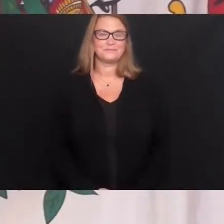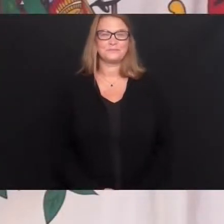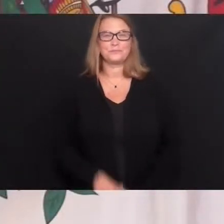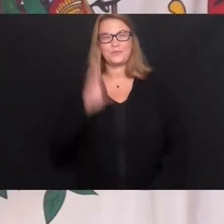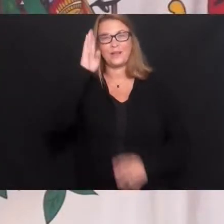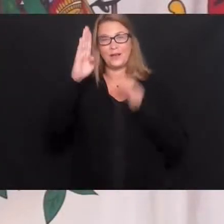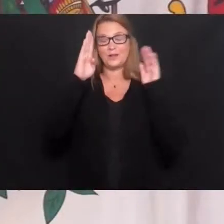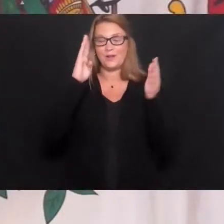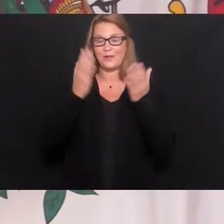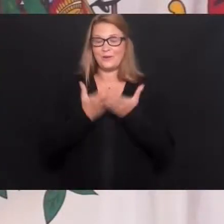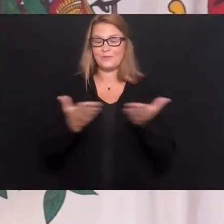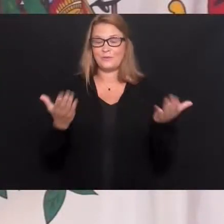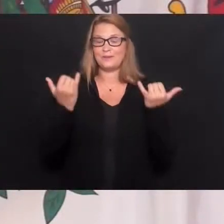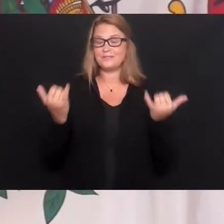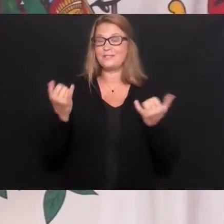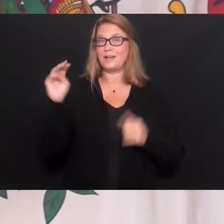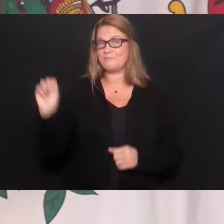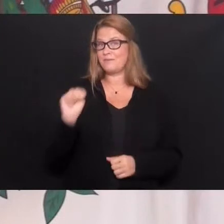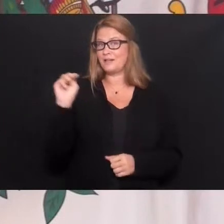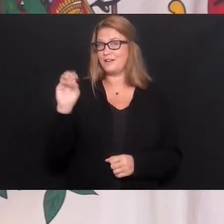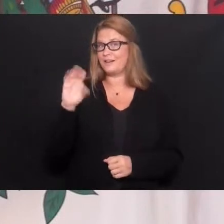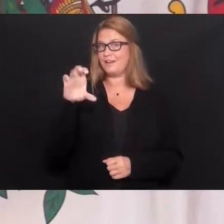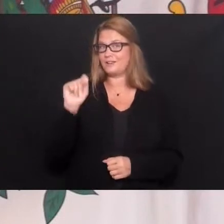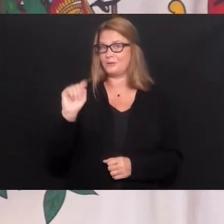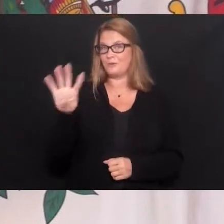Hello, everyone. It's Monday, October the 4th.